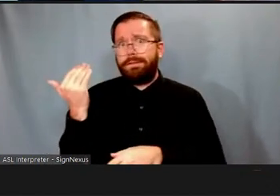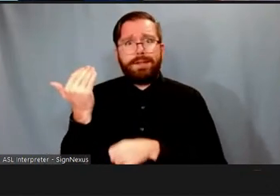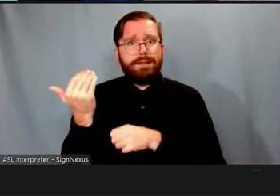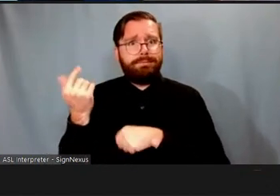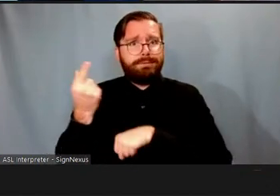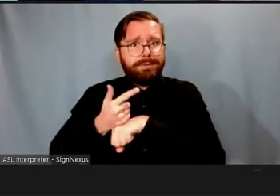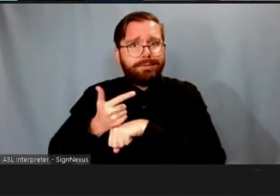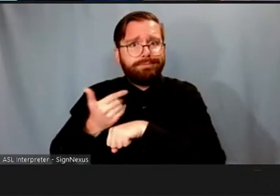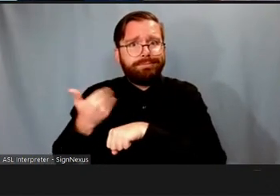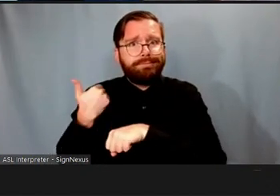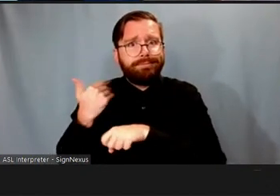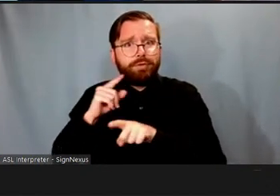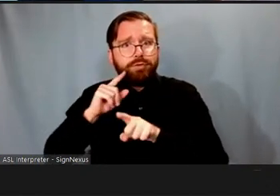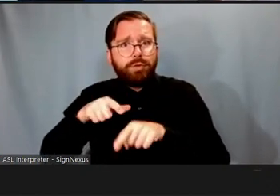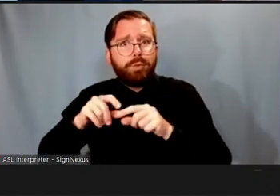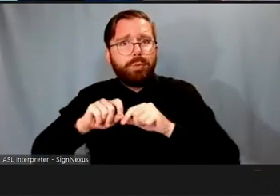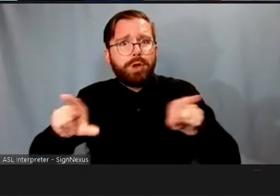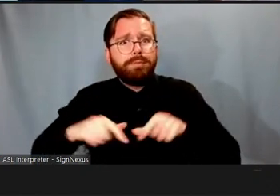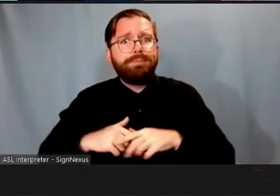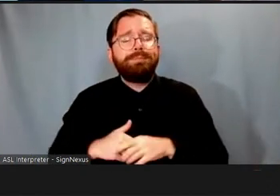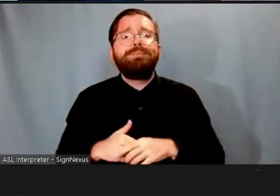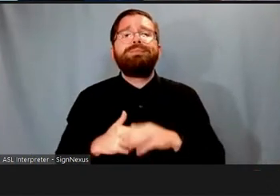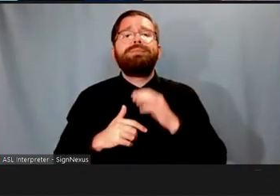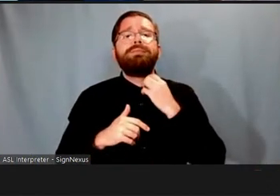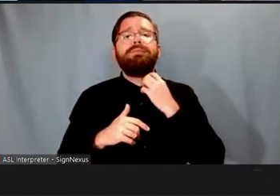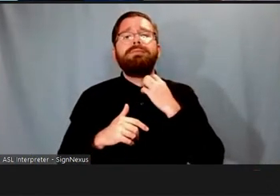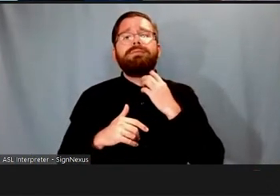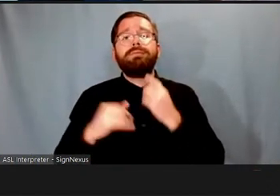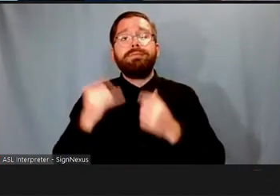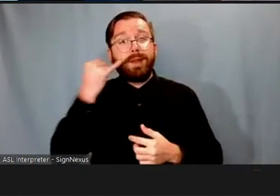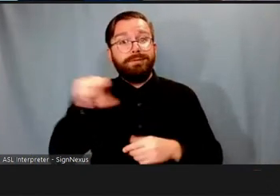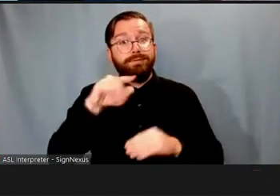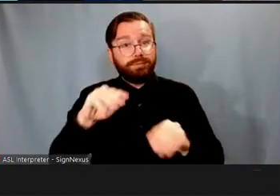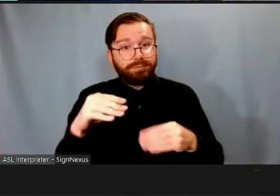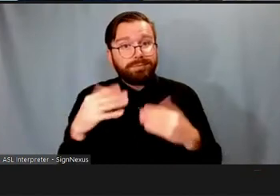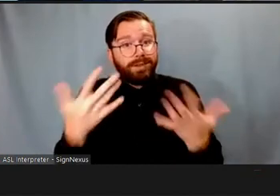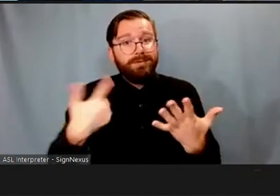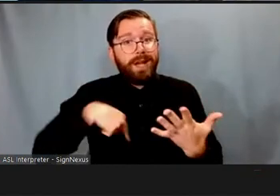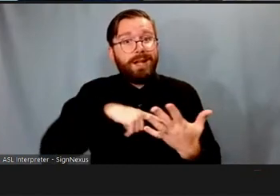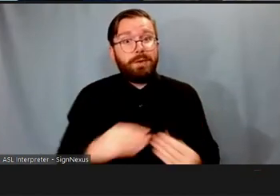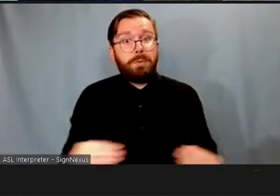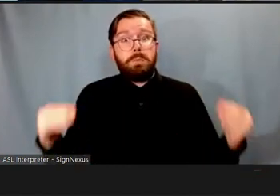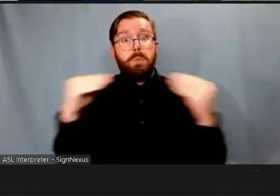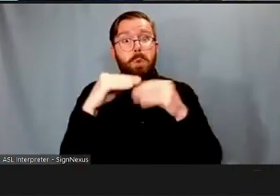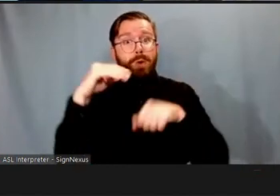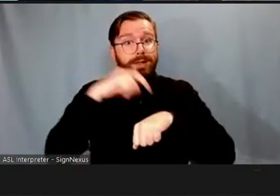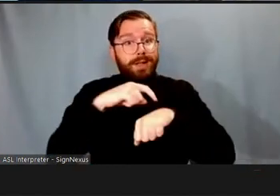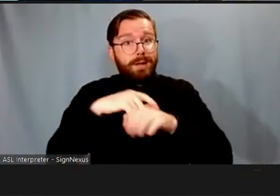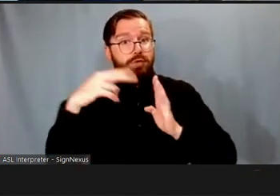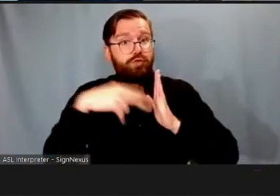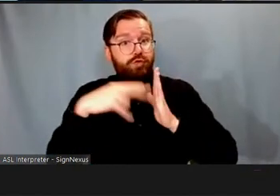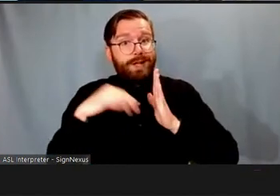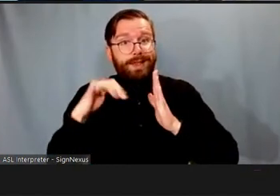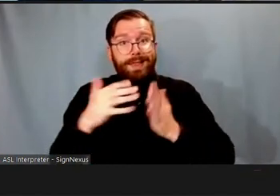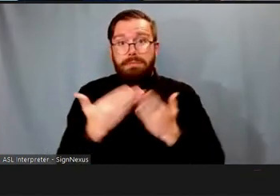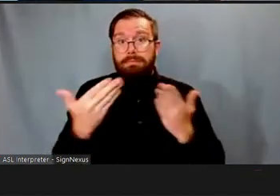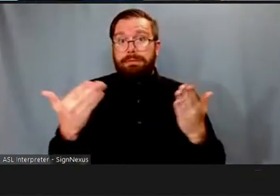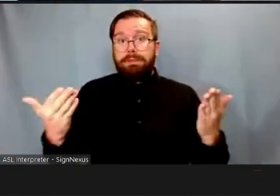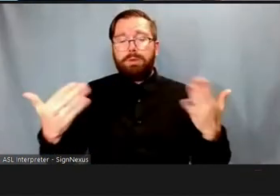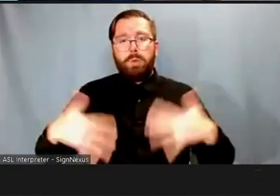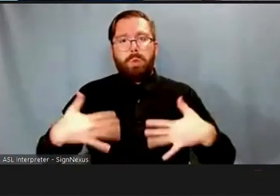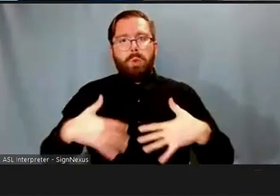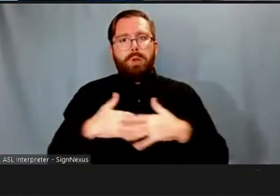public opinion was truly desired perhaps more time and notice to read through so many materials would have made sense perhaps it would have made sense to ask the